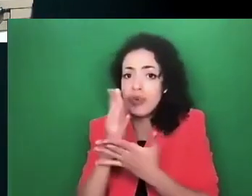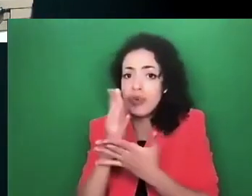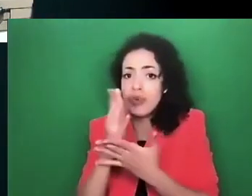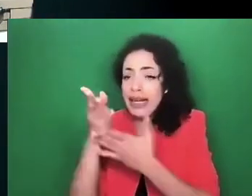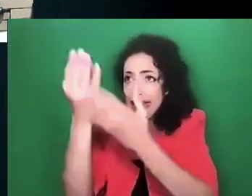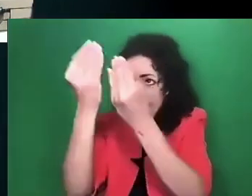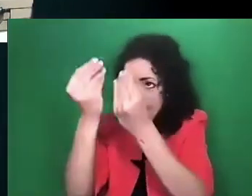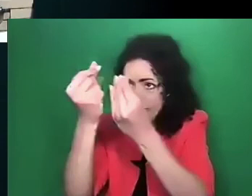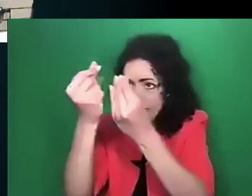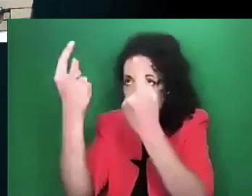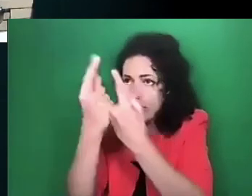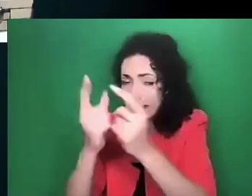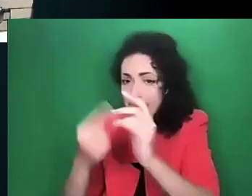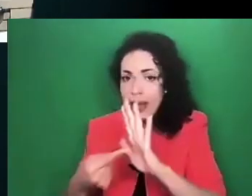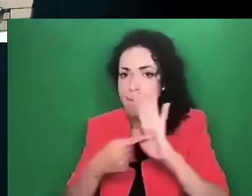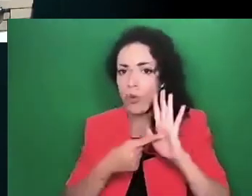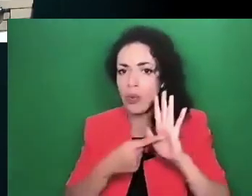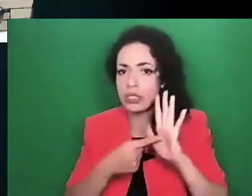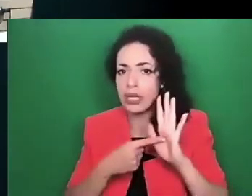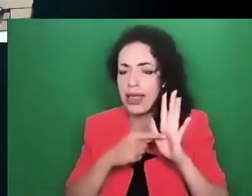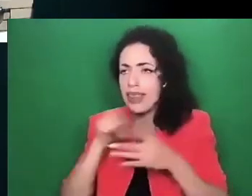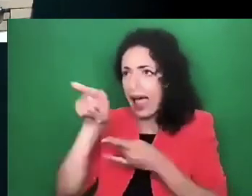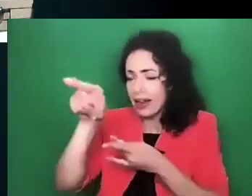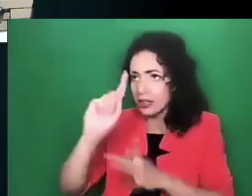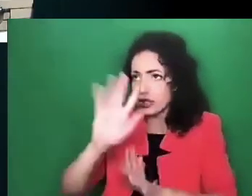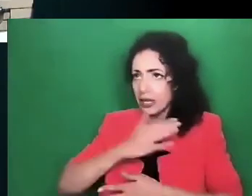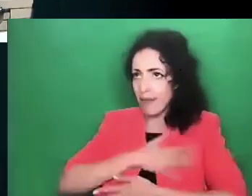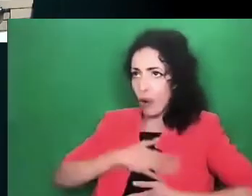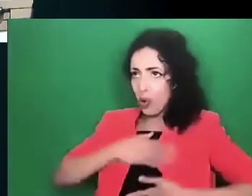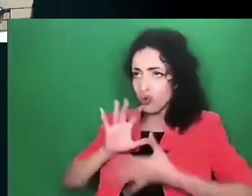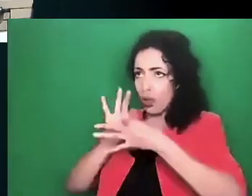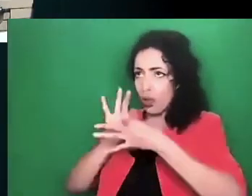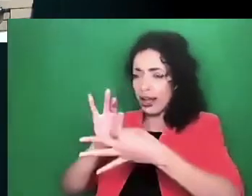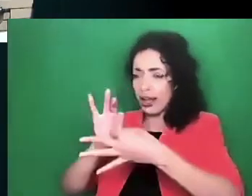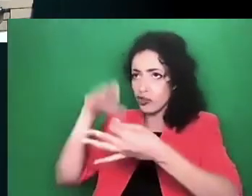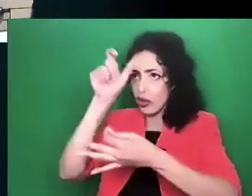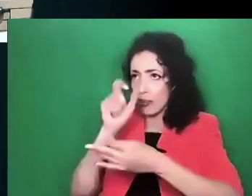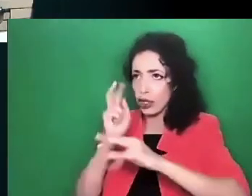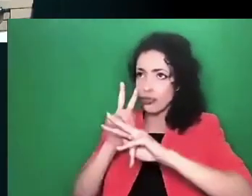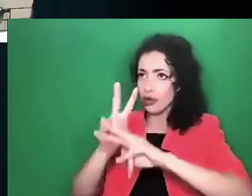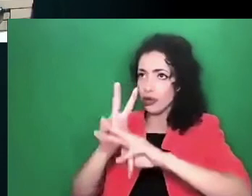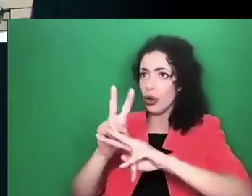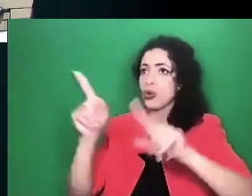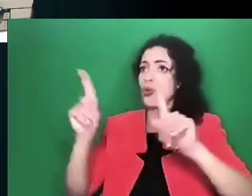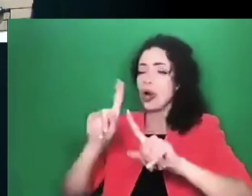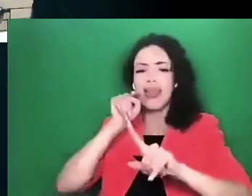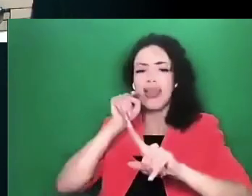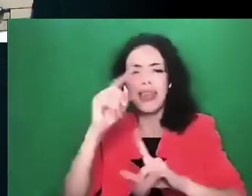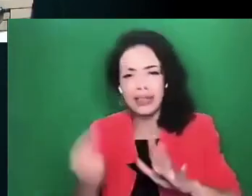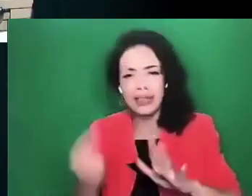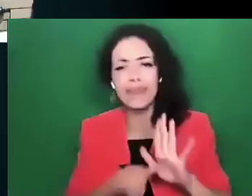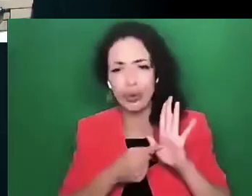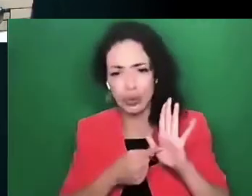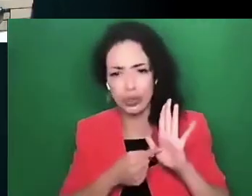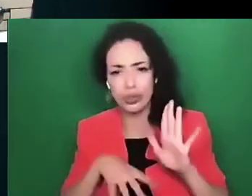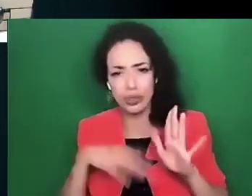says to the audience. And I think that is something that I want. I think there's this emotional feeling that should kind